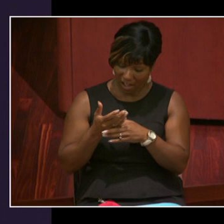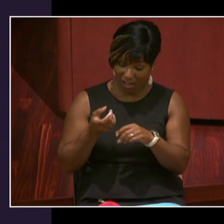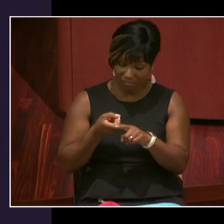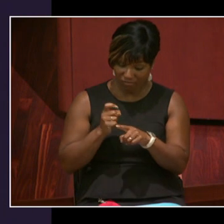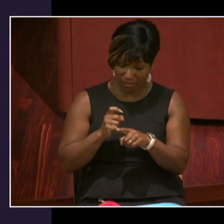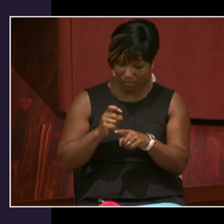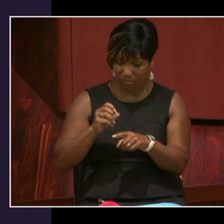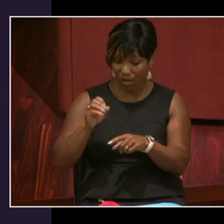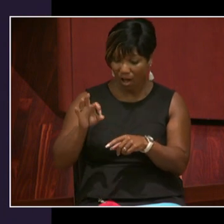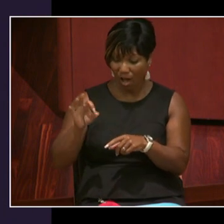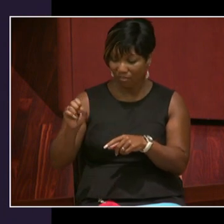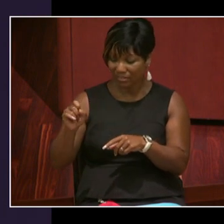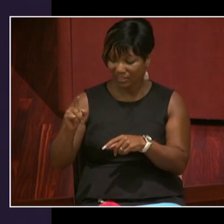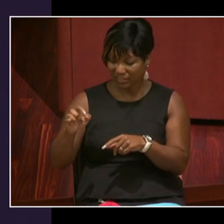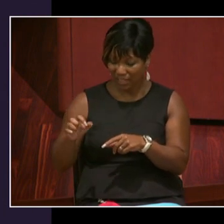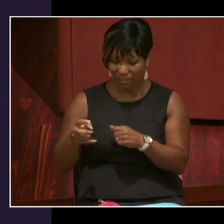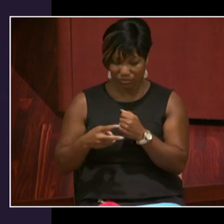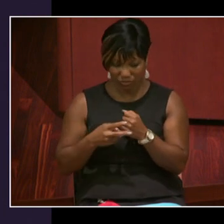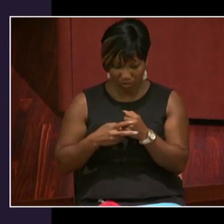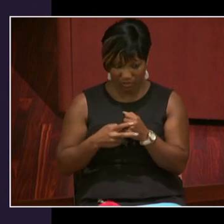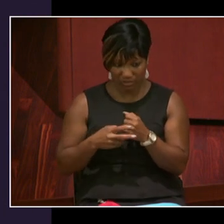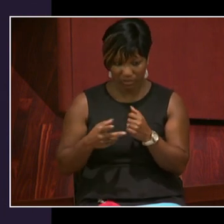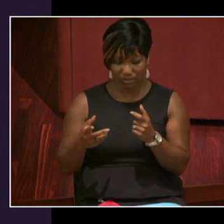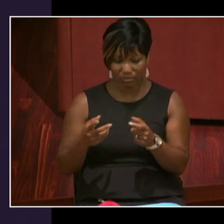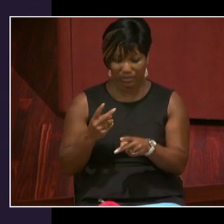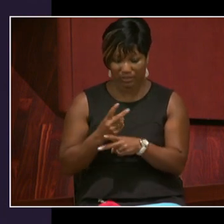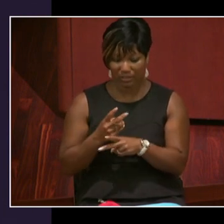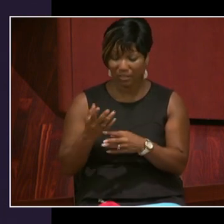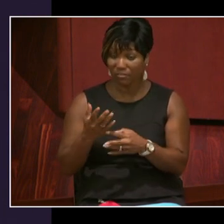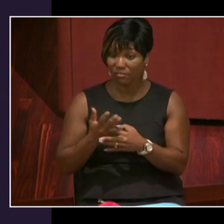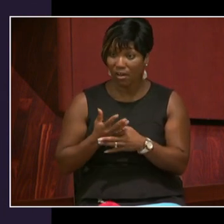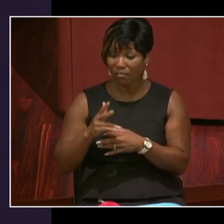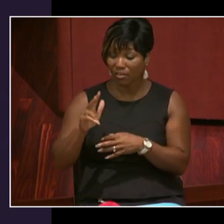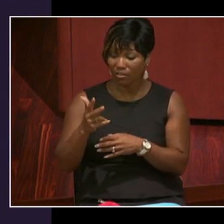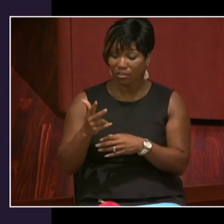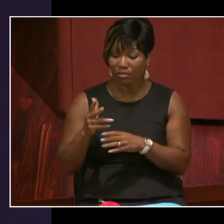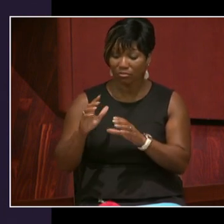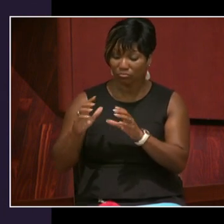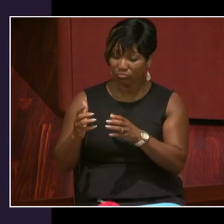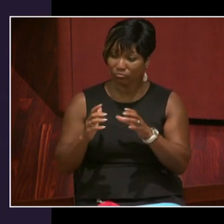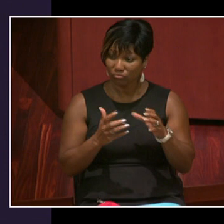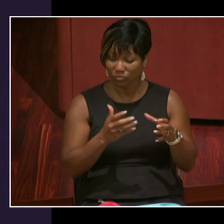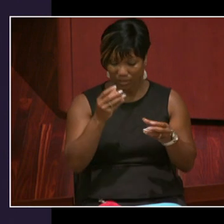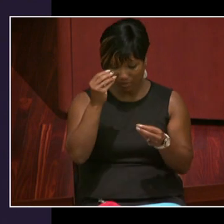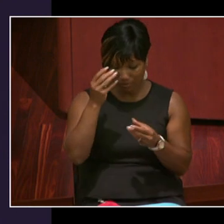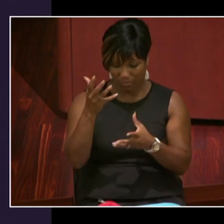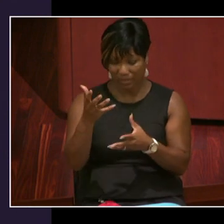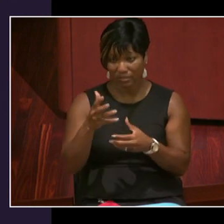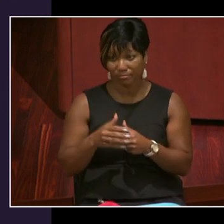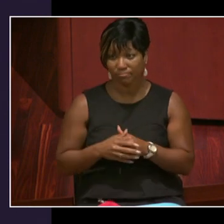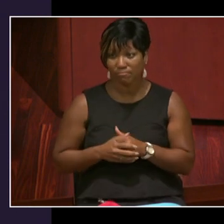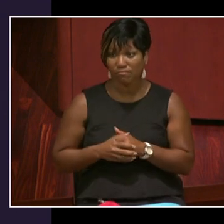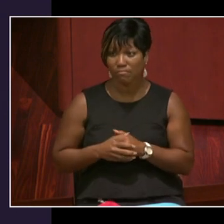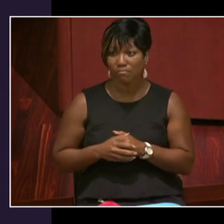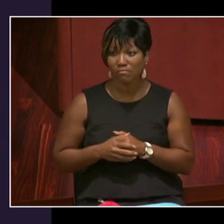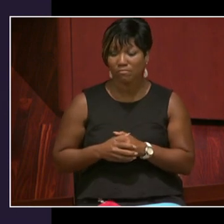and it also gives us an opportunity to screen the files for any third-party information that may need to be redacted. And we really want to work with